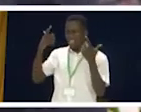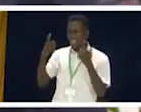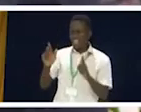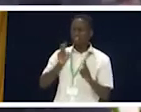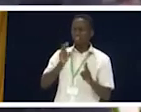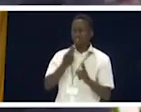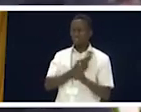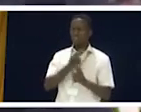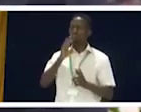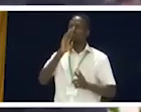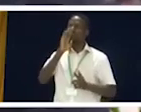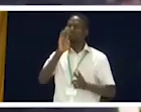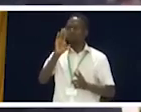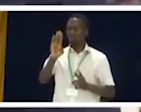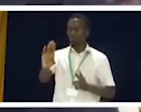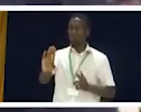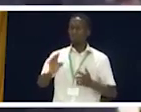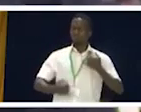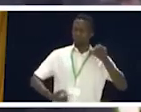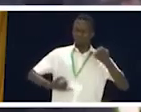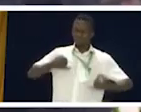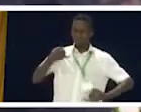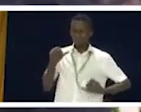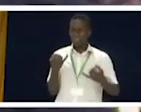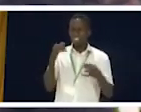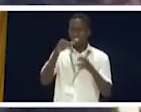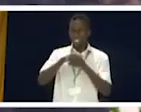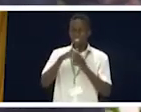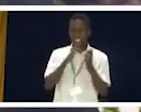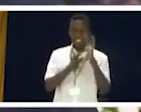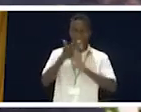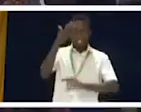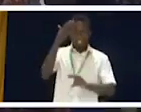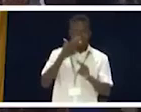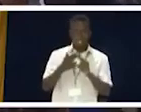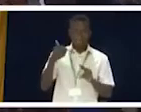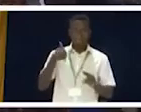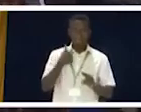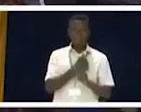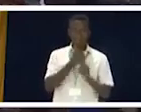edified. In Jesus' mighty name, we pray.